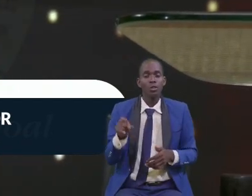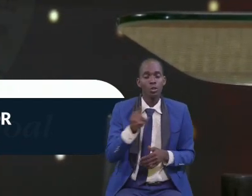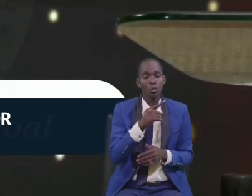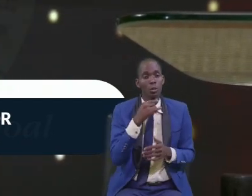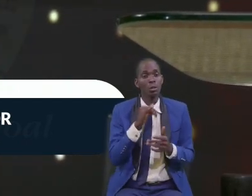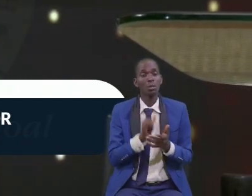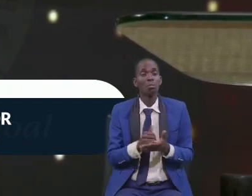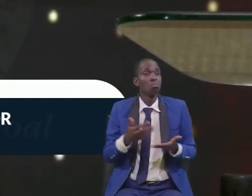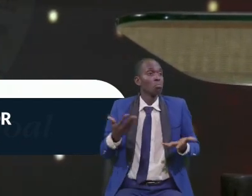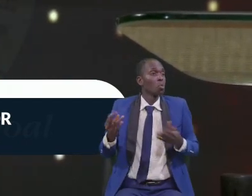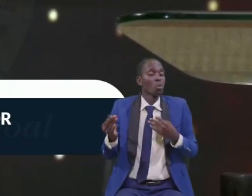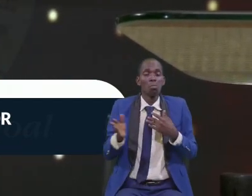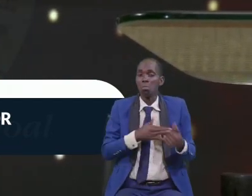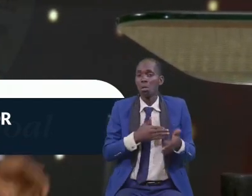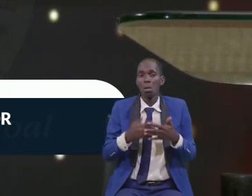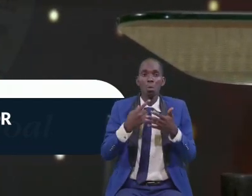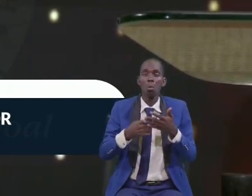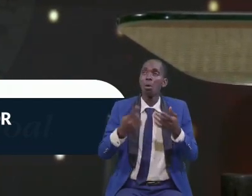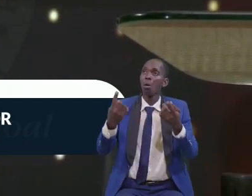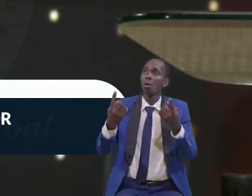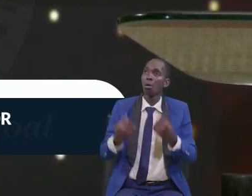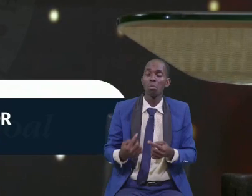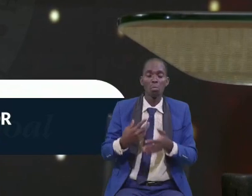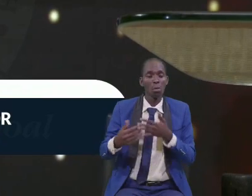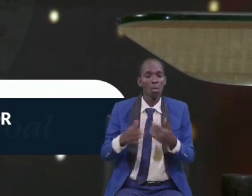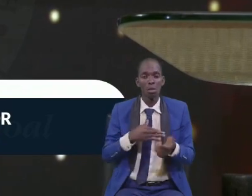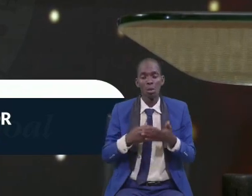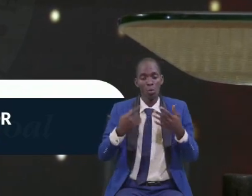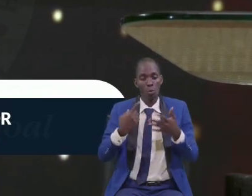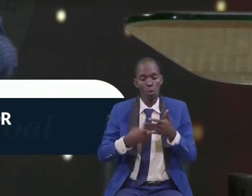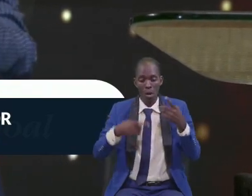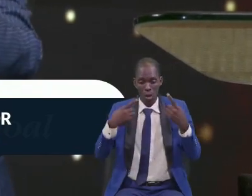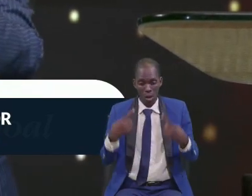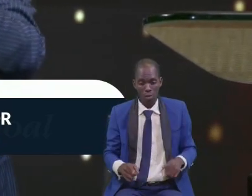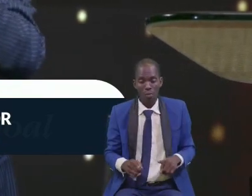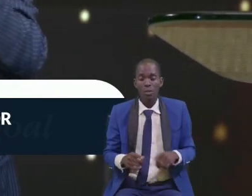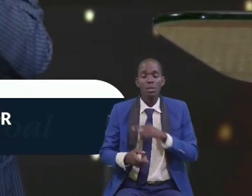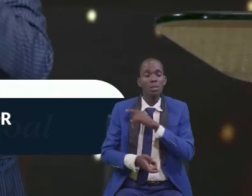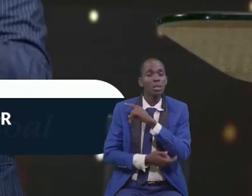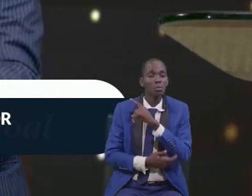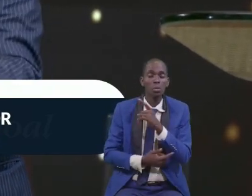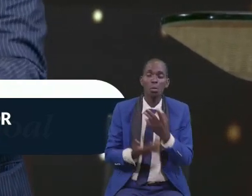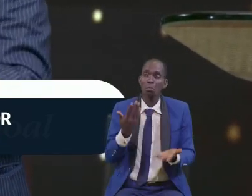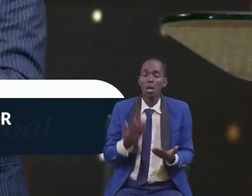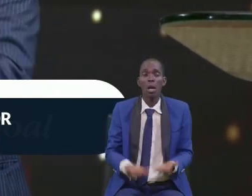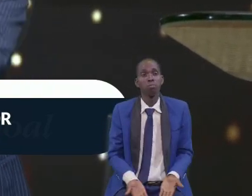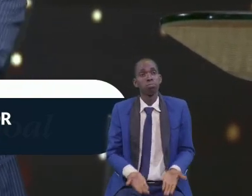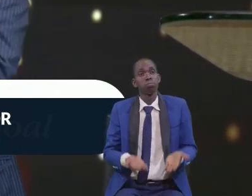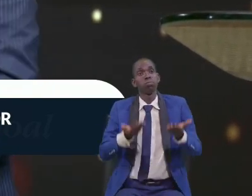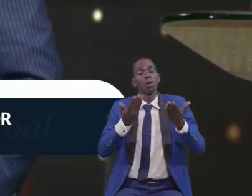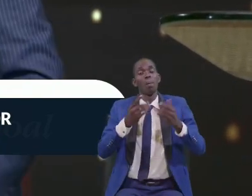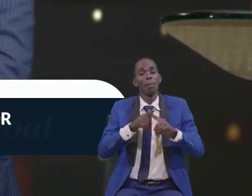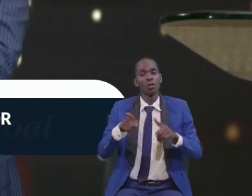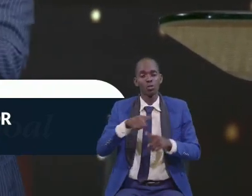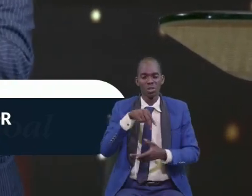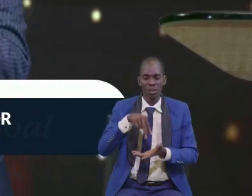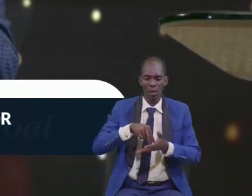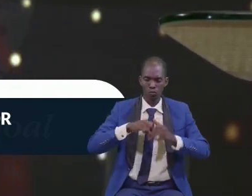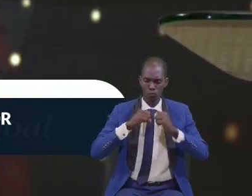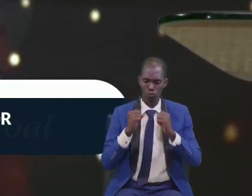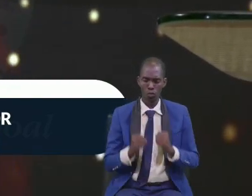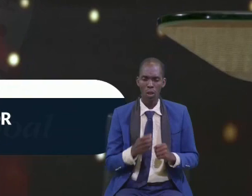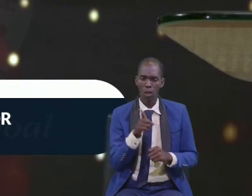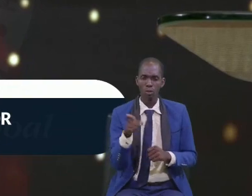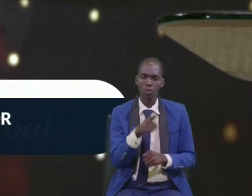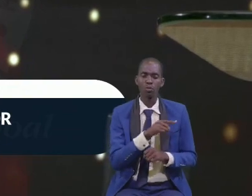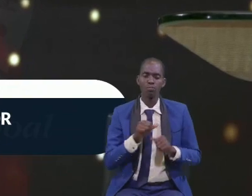wind may blow, the storm may come, the temptation may arise, but you stand firm and you